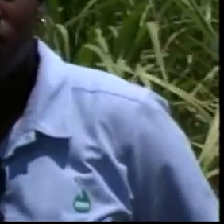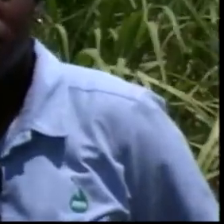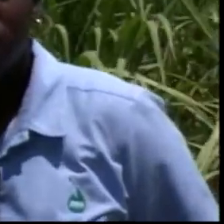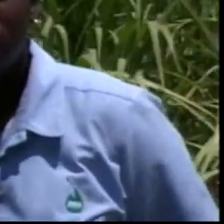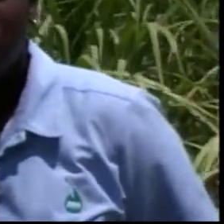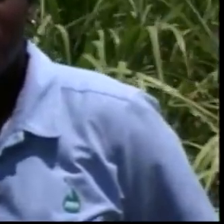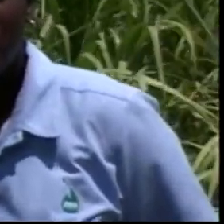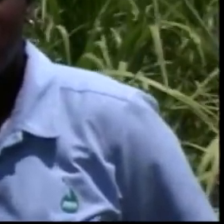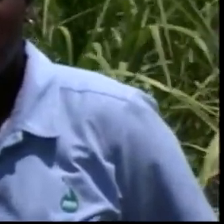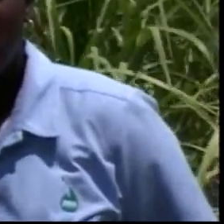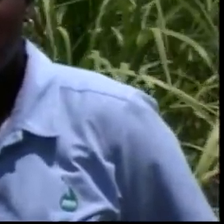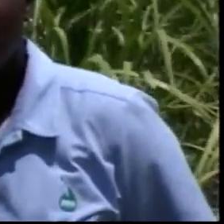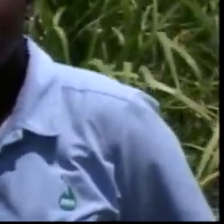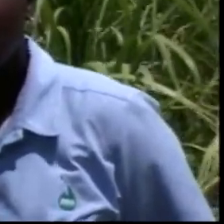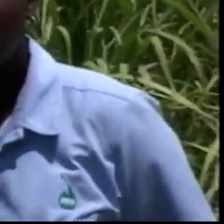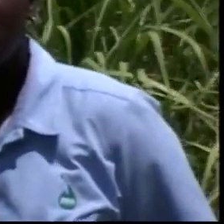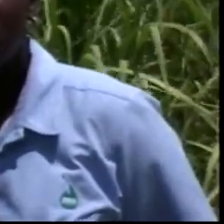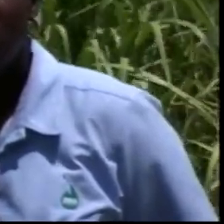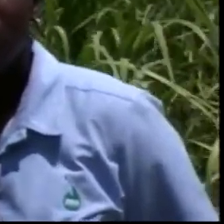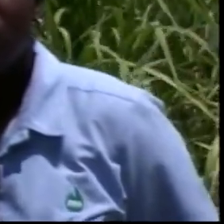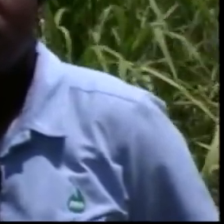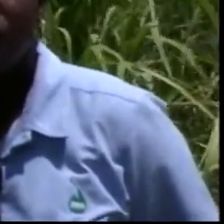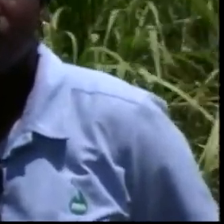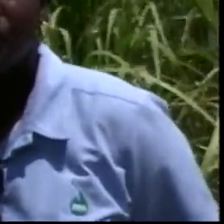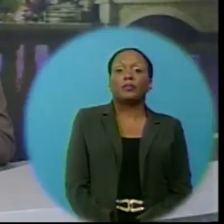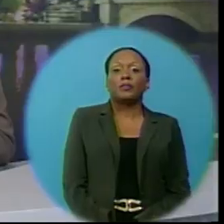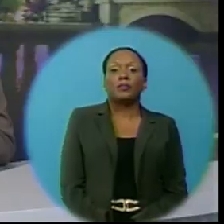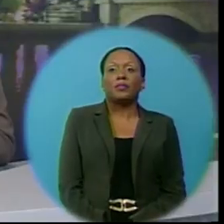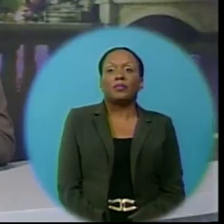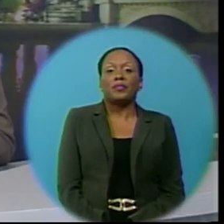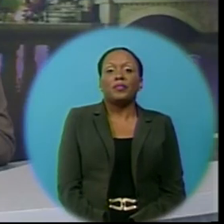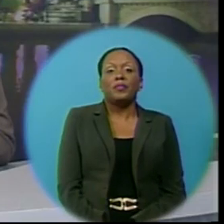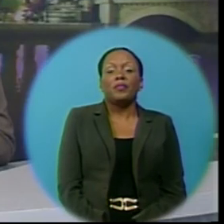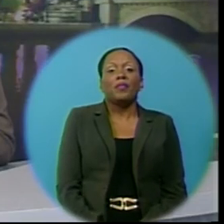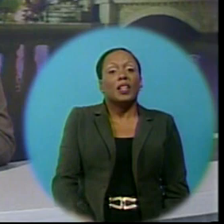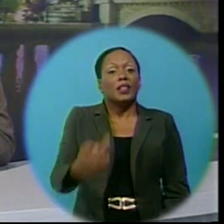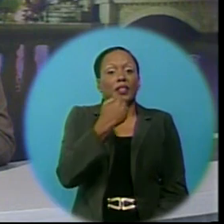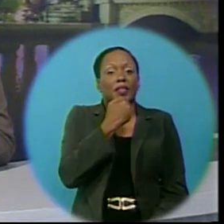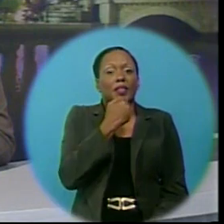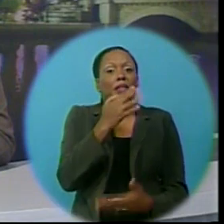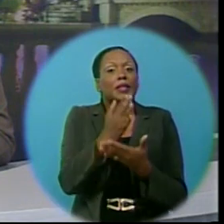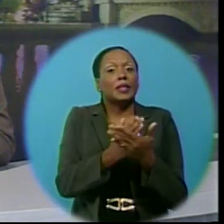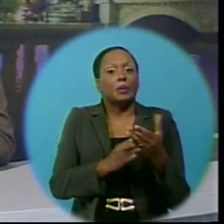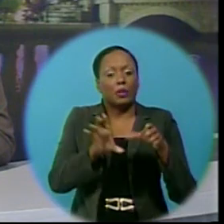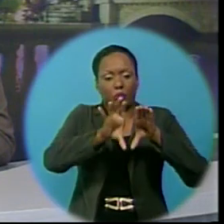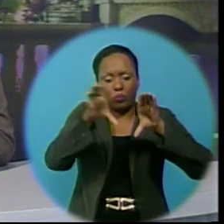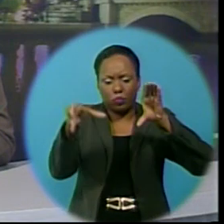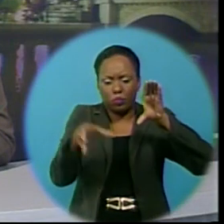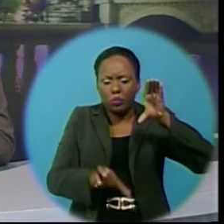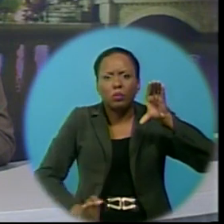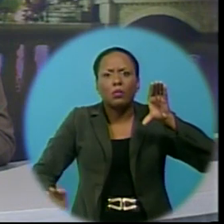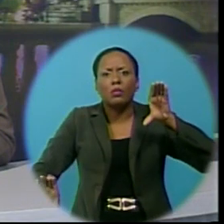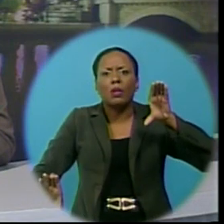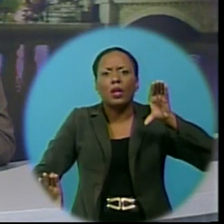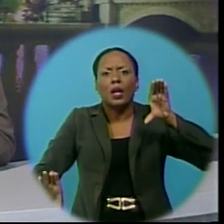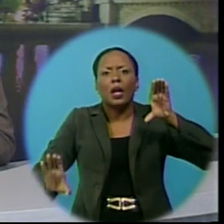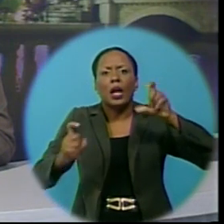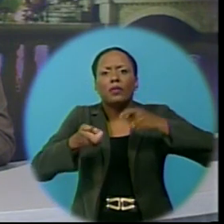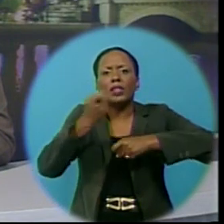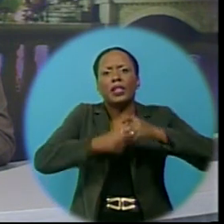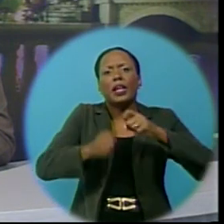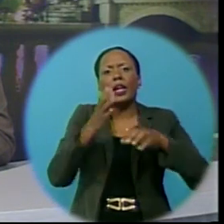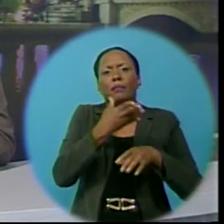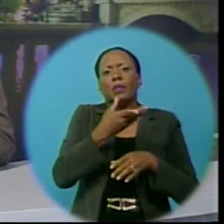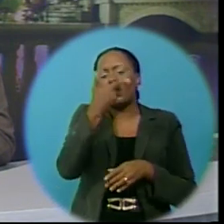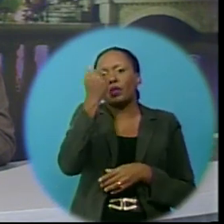instance, to help us with the selection of the locations across the island. Ms. Paris says some of the mains being replaced are between 40